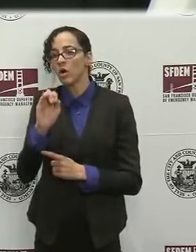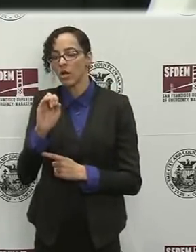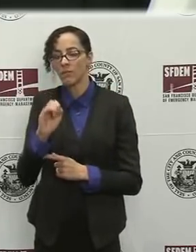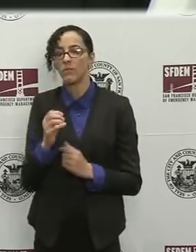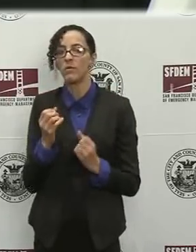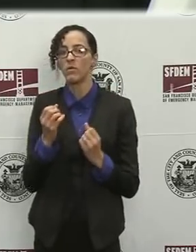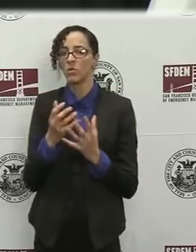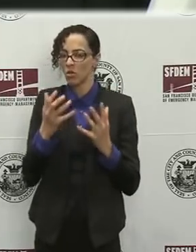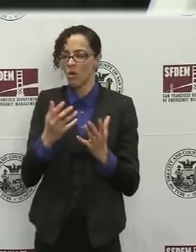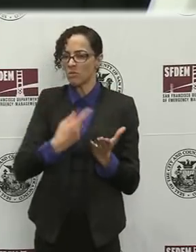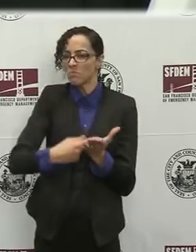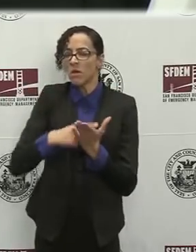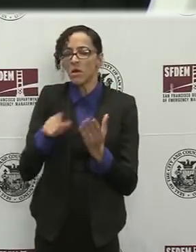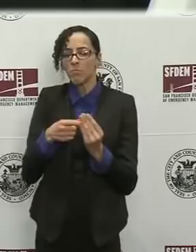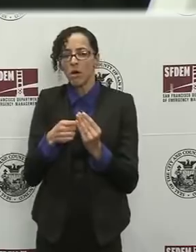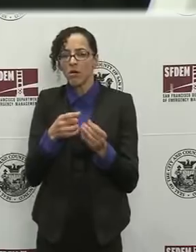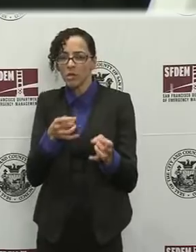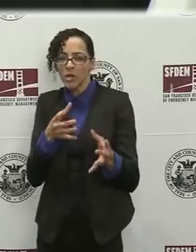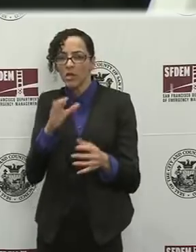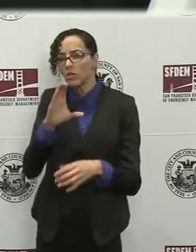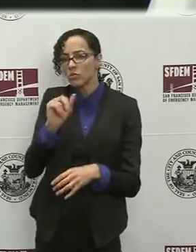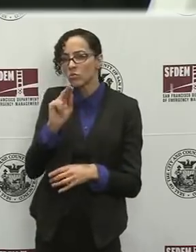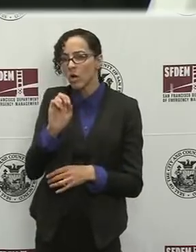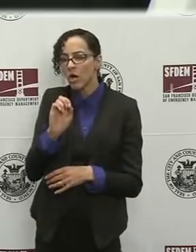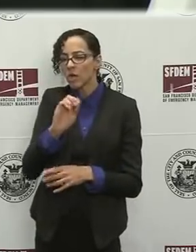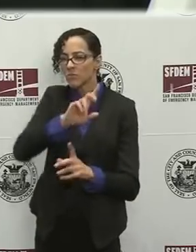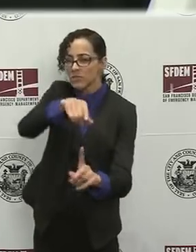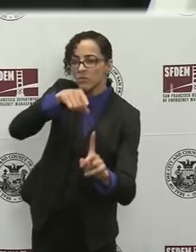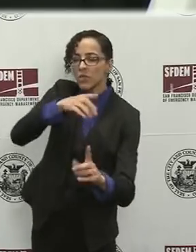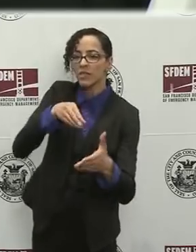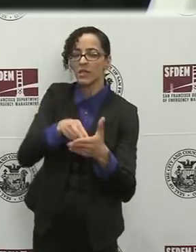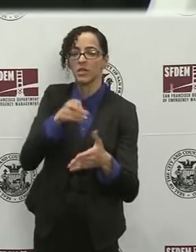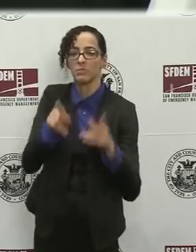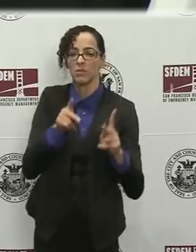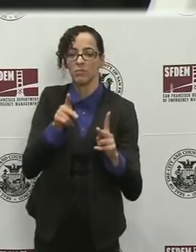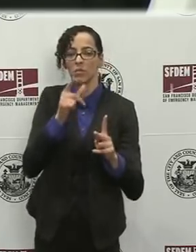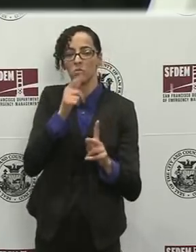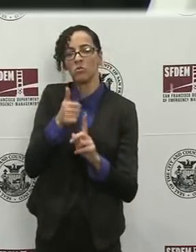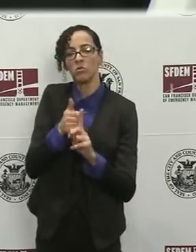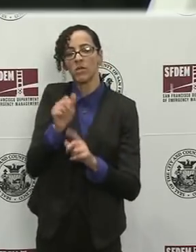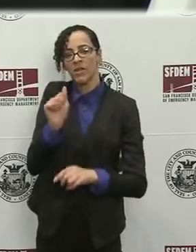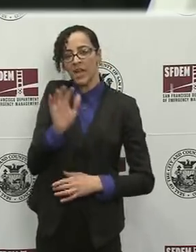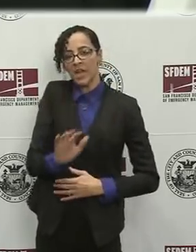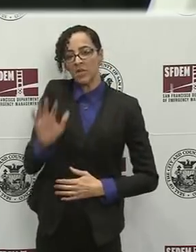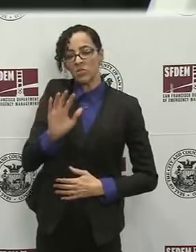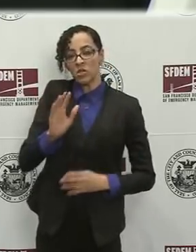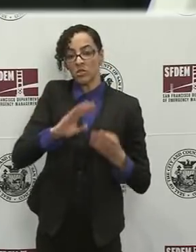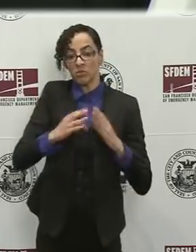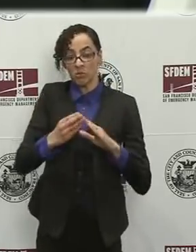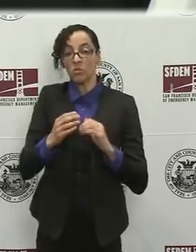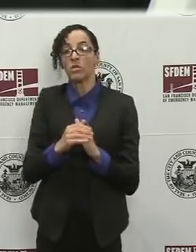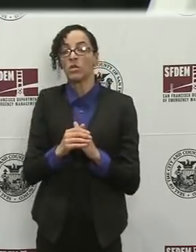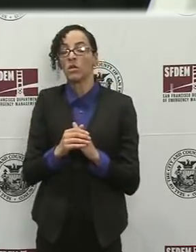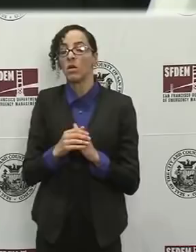city, particularly hate crimes against members of our Asian community. We have not seen that trend, and what we ask is